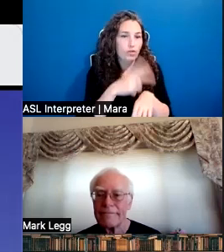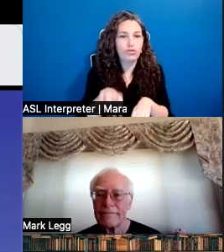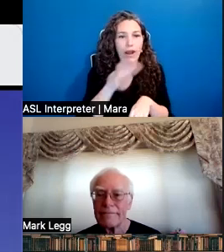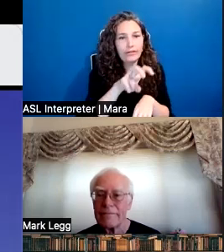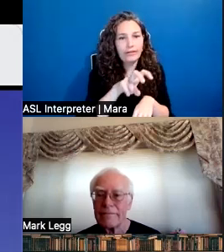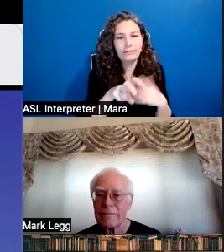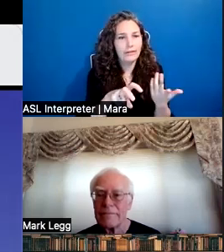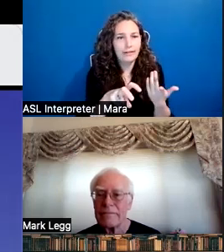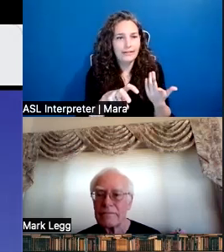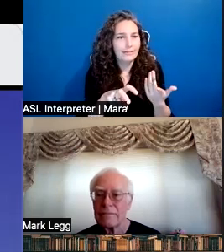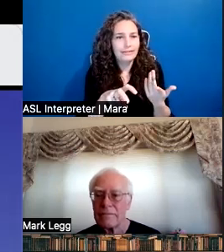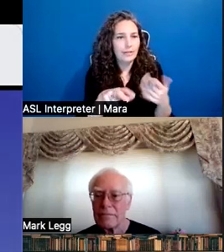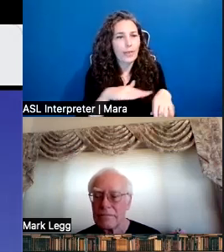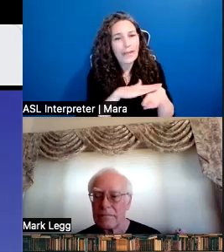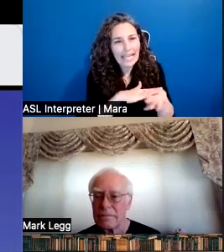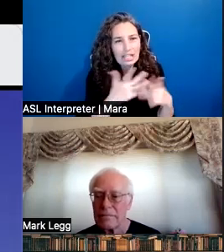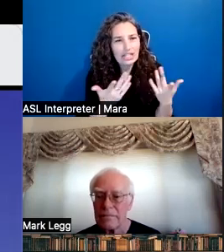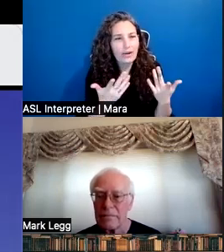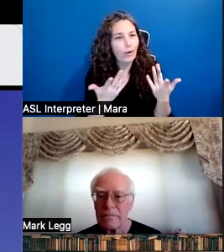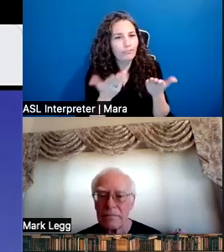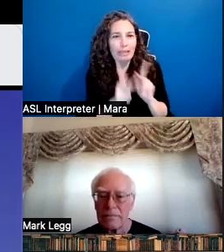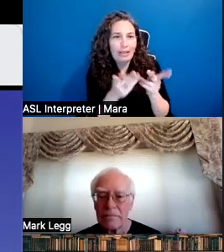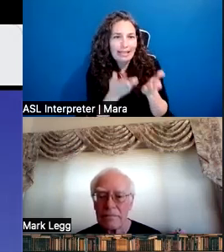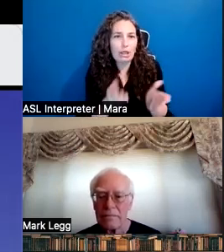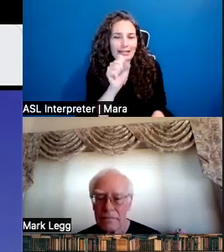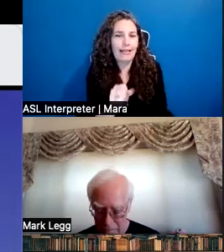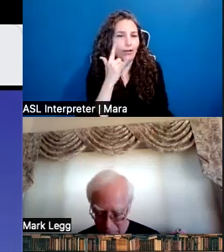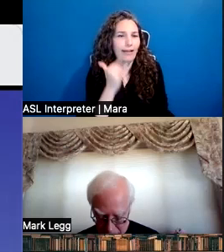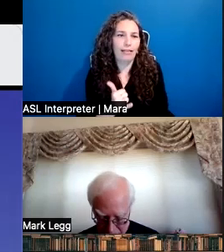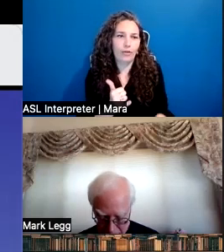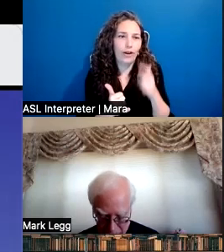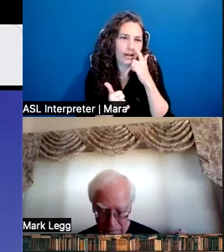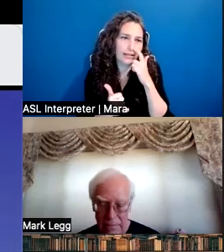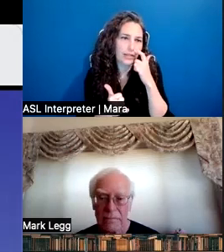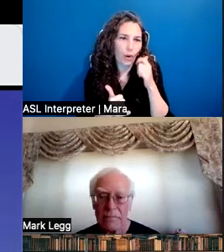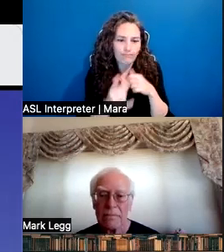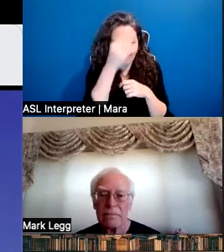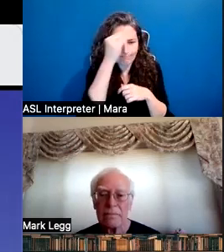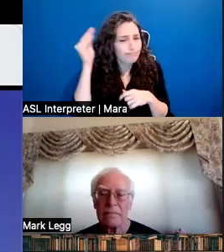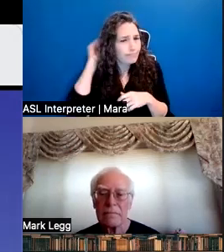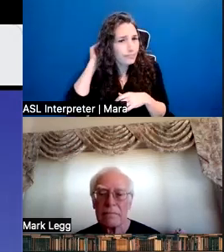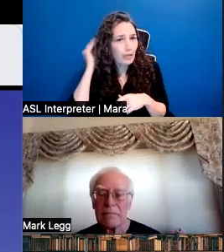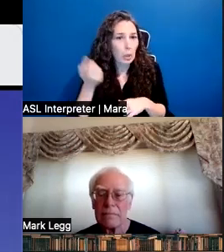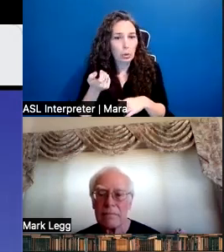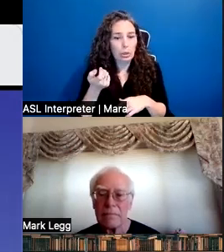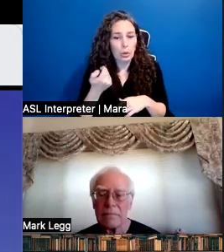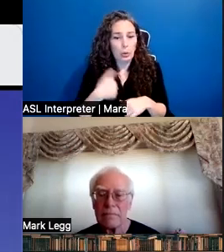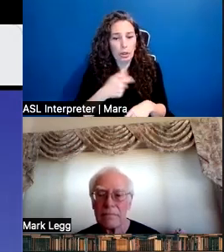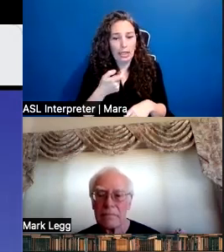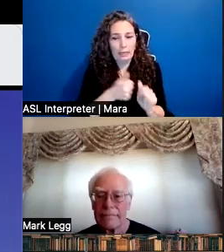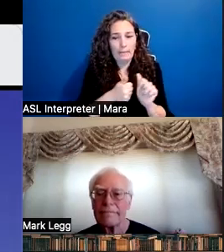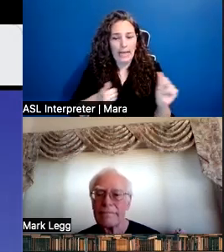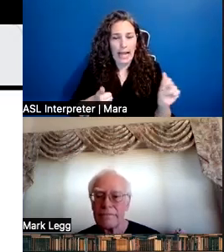be there. So we are behind, and if further questions put into the chat. Thank you again,